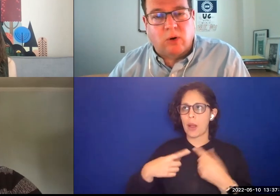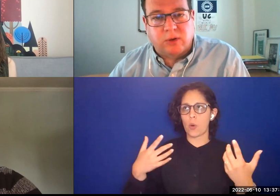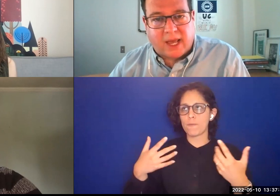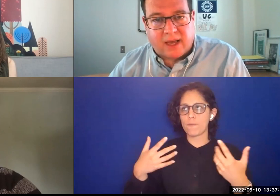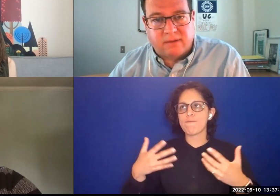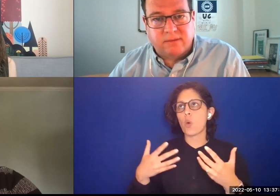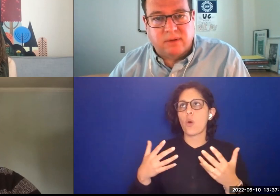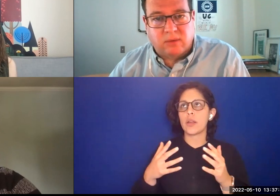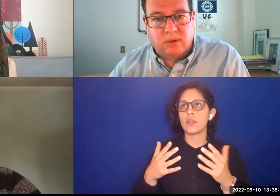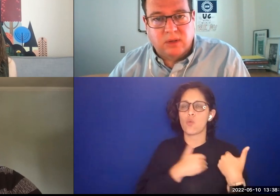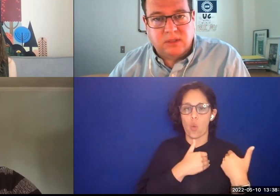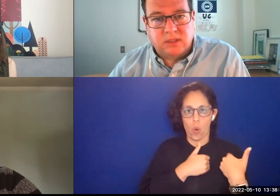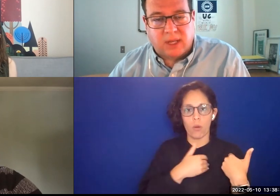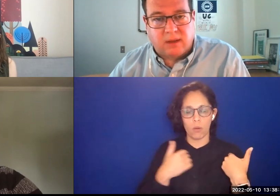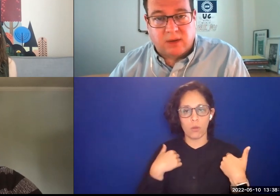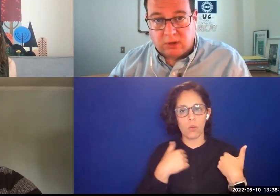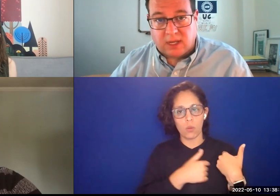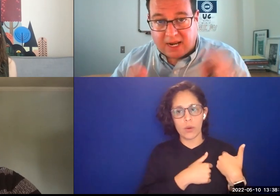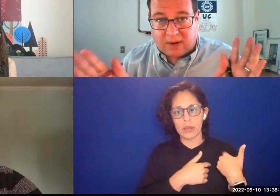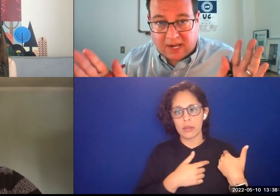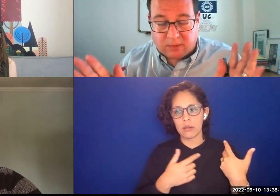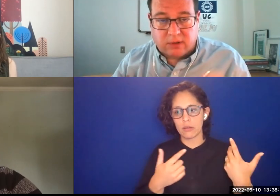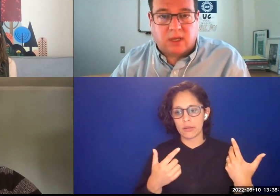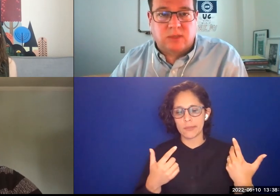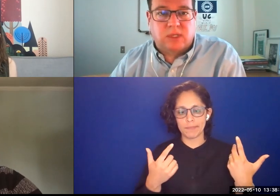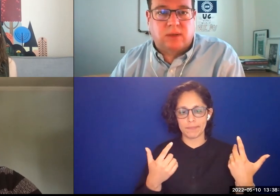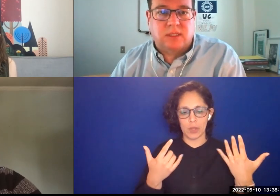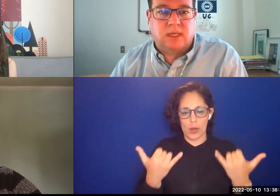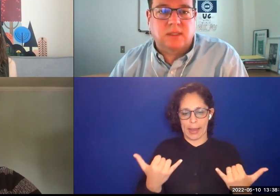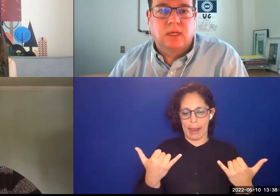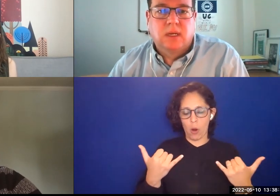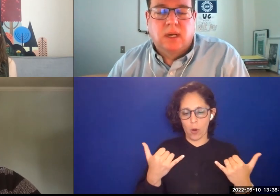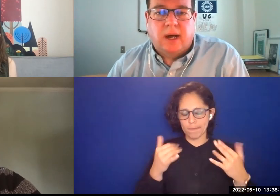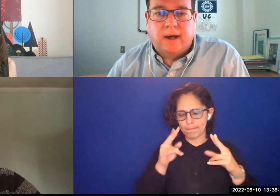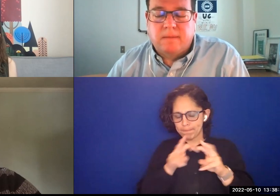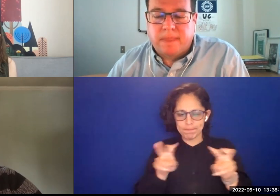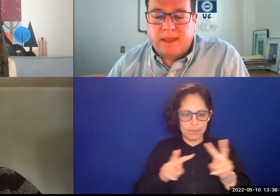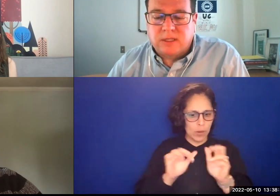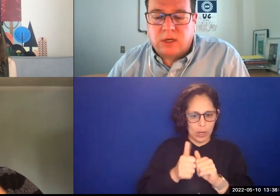what role do we have, you know, to be inward looking and outward looking as we deal with these things.